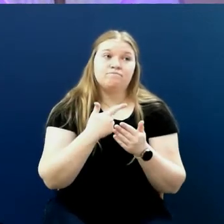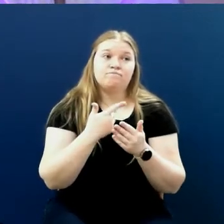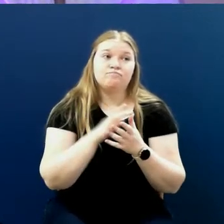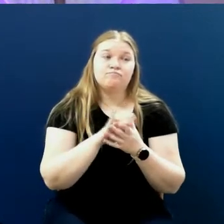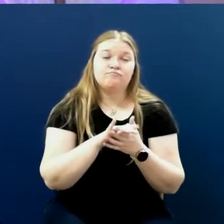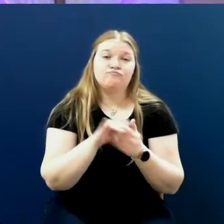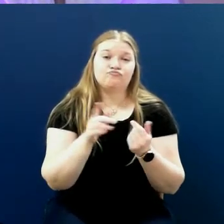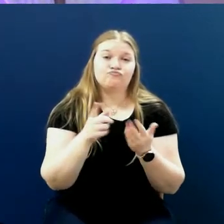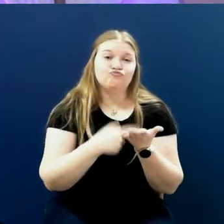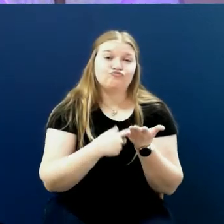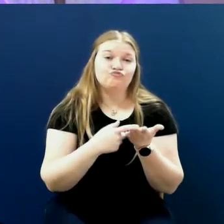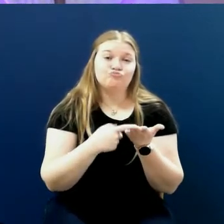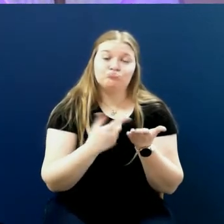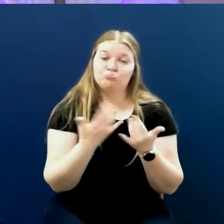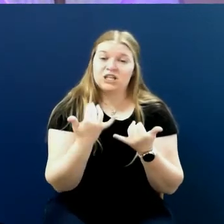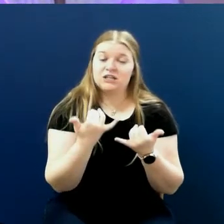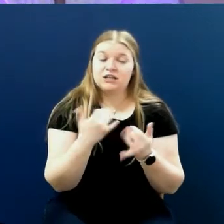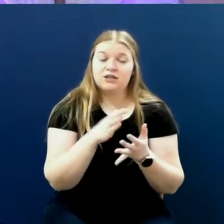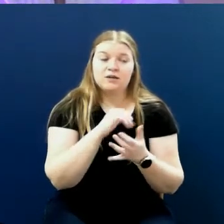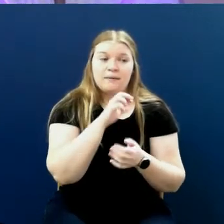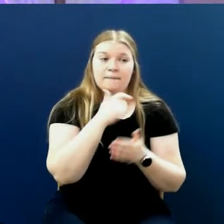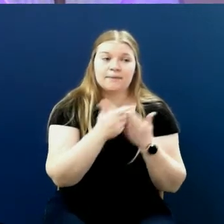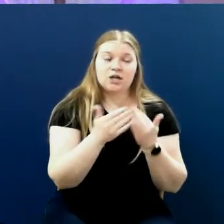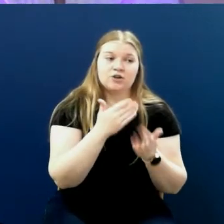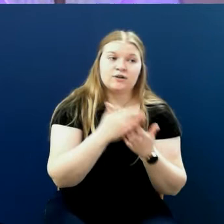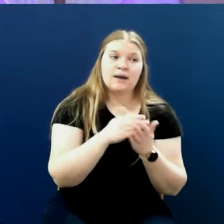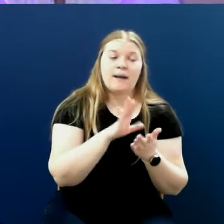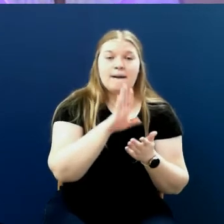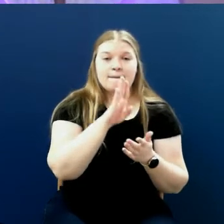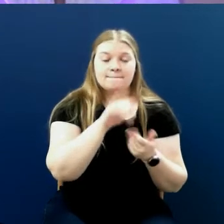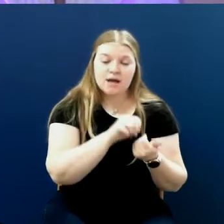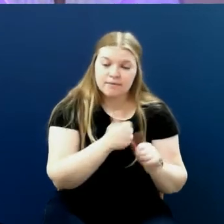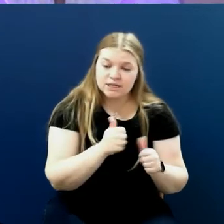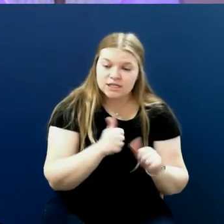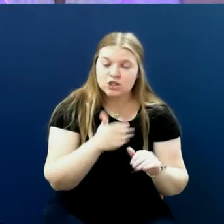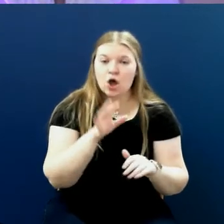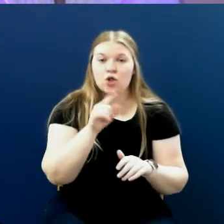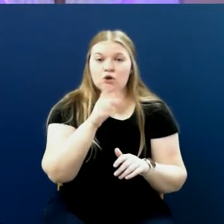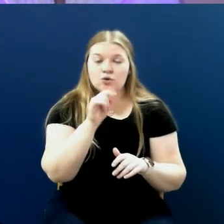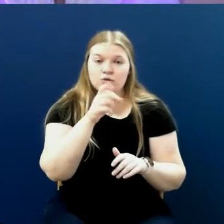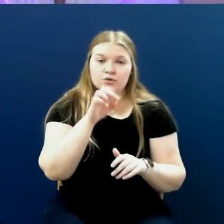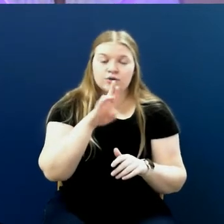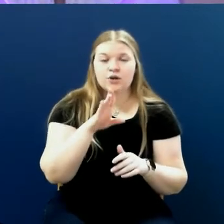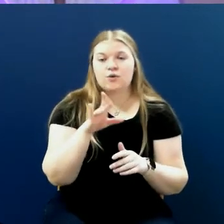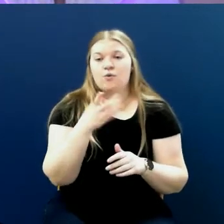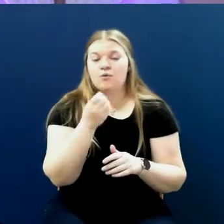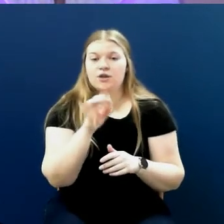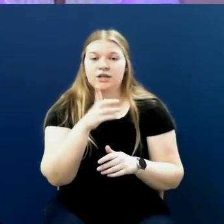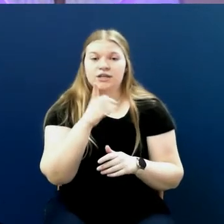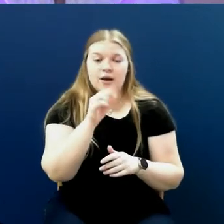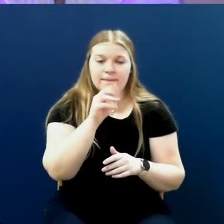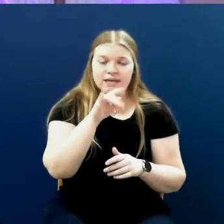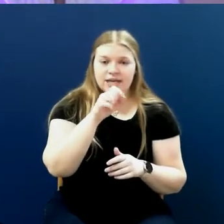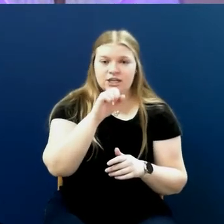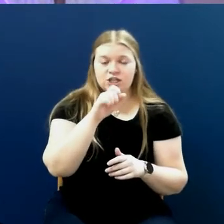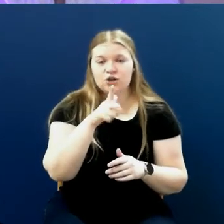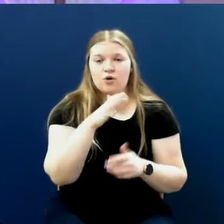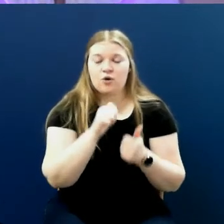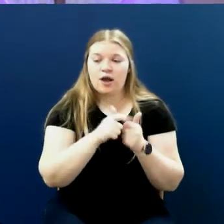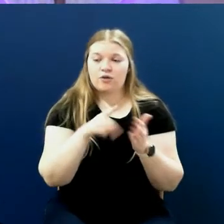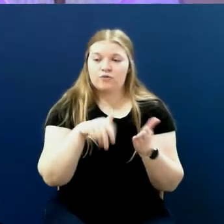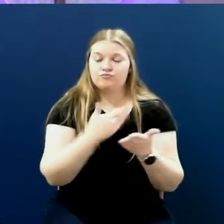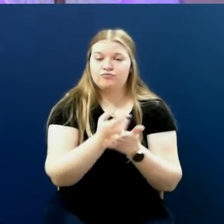it doesn't matter whether you are Baptist or Lutheran or what denomination you came from or how you came to